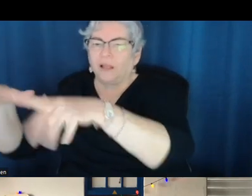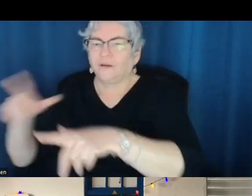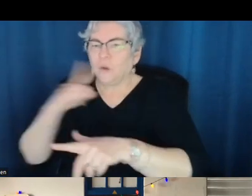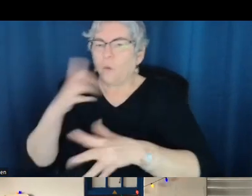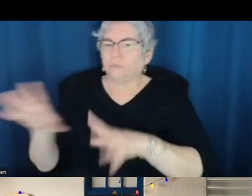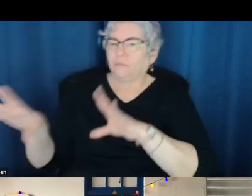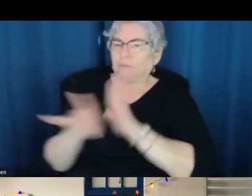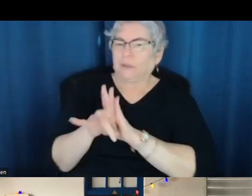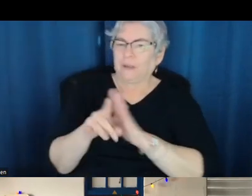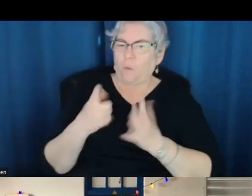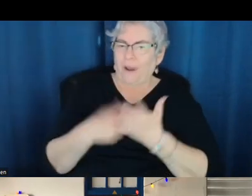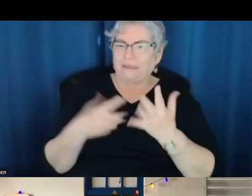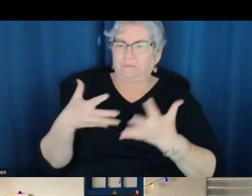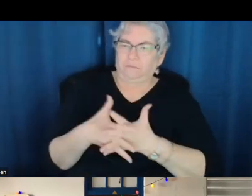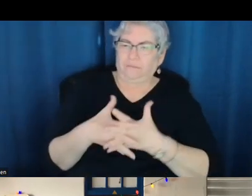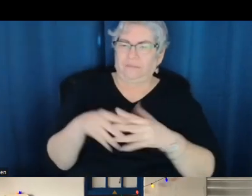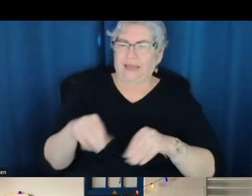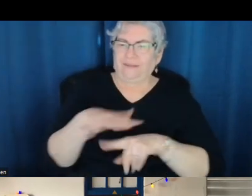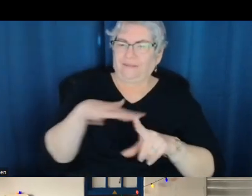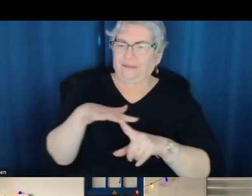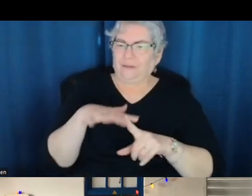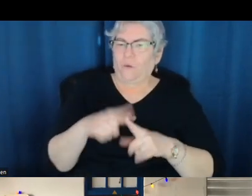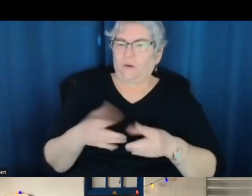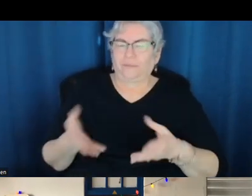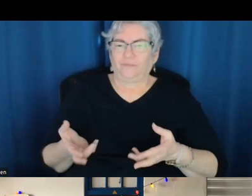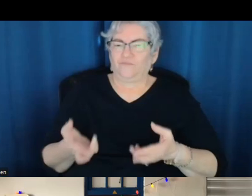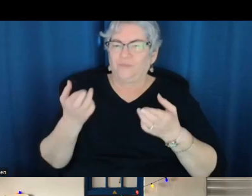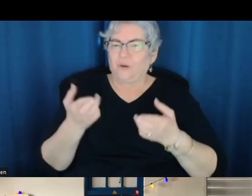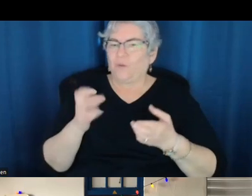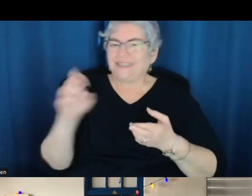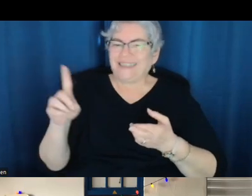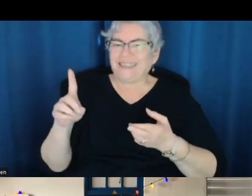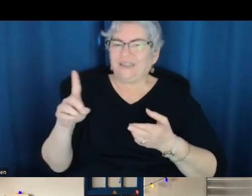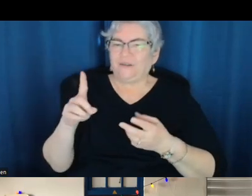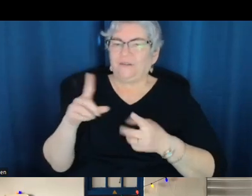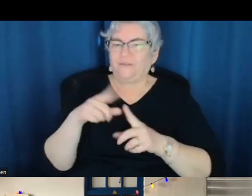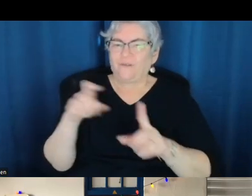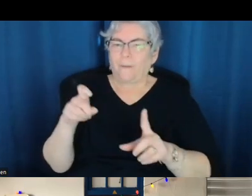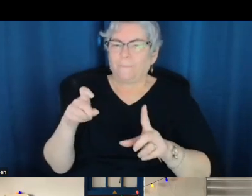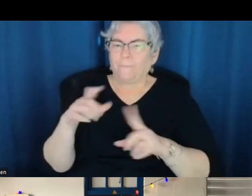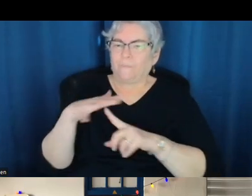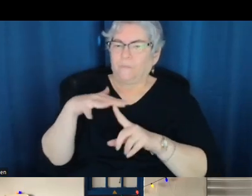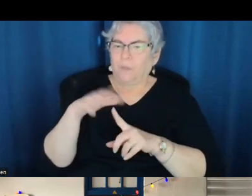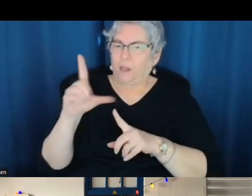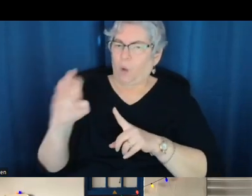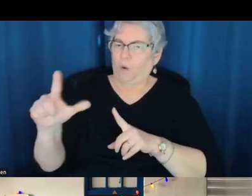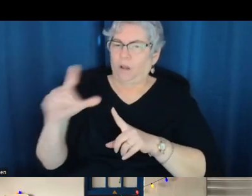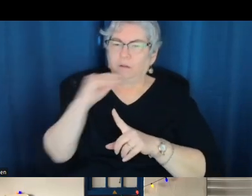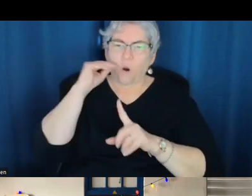ecotype, meaning plants that have been grown or seed that's been sourced from the local